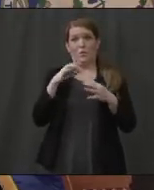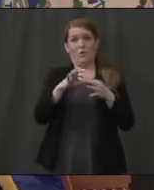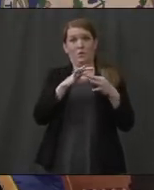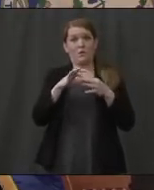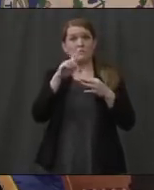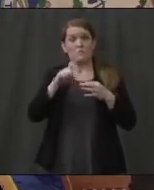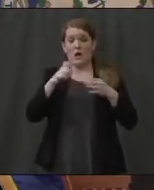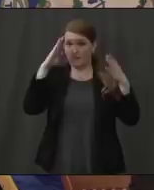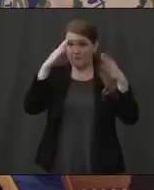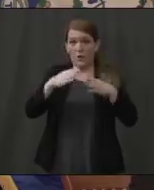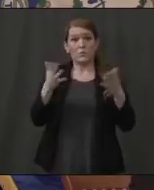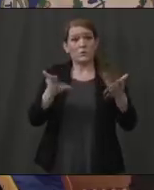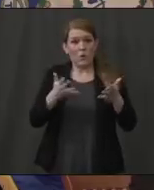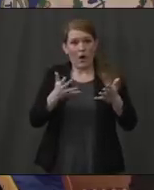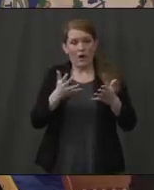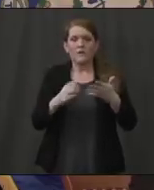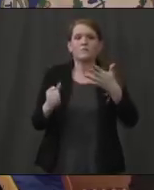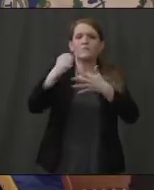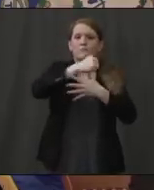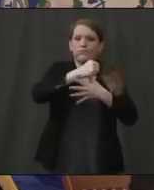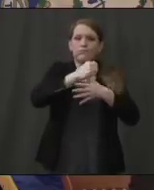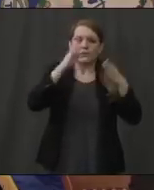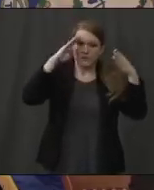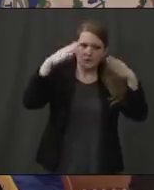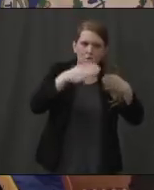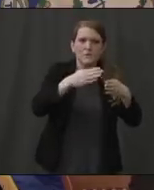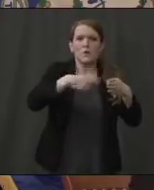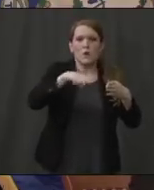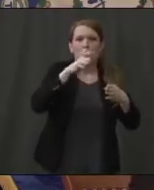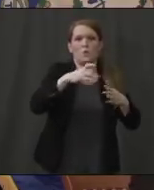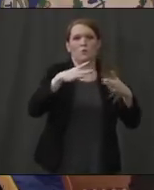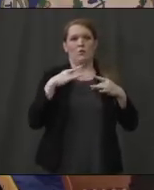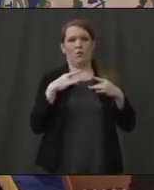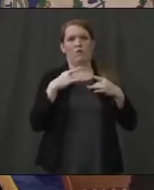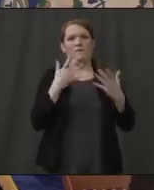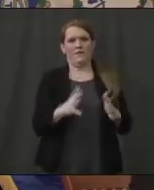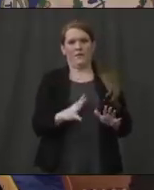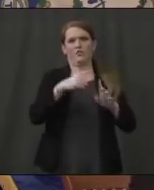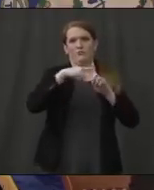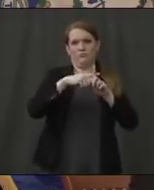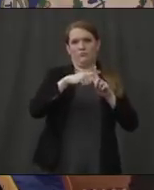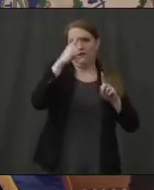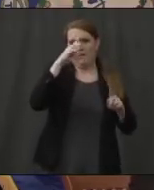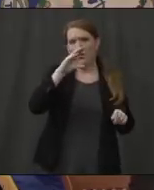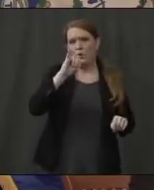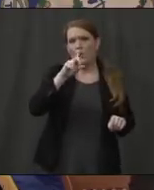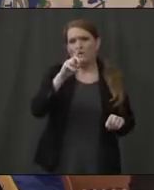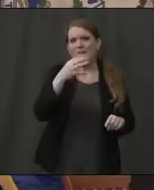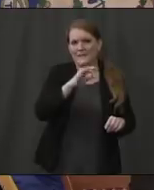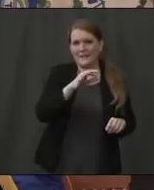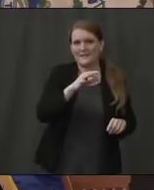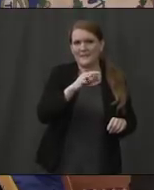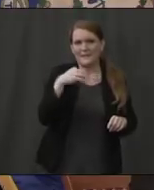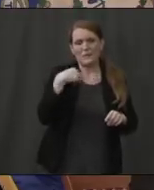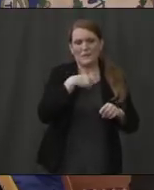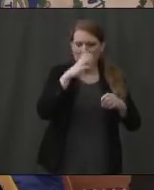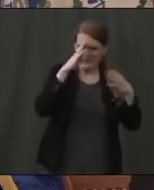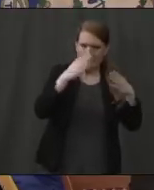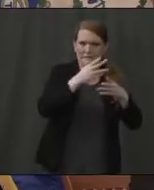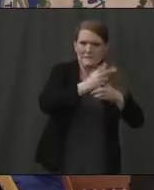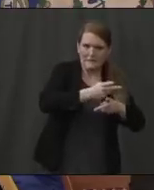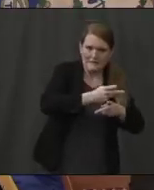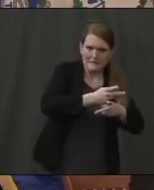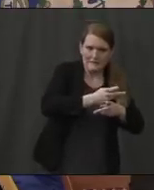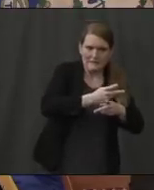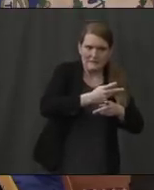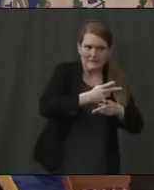COVID-positive patients to the best of our ability. And at the same time, we need to continue the business we're in. People, unfortunately, are